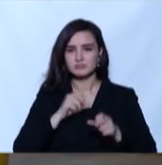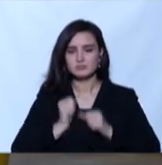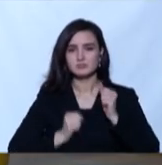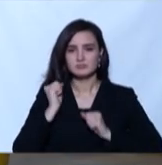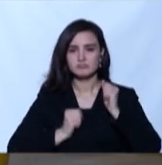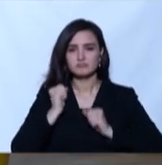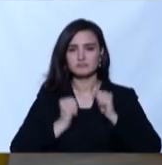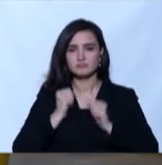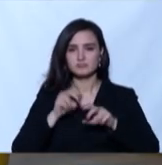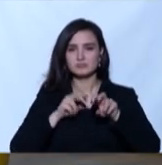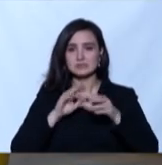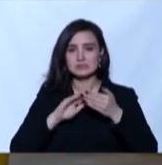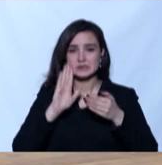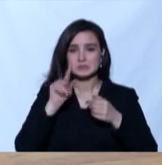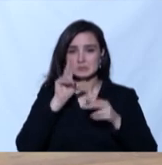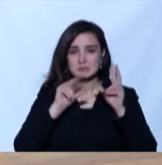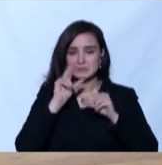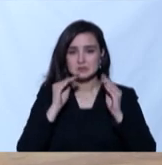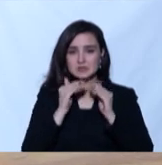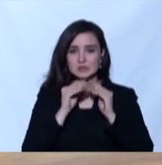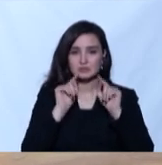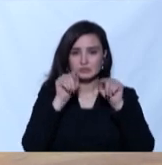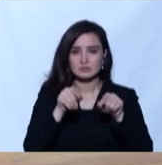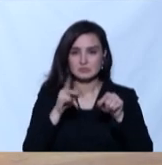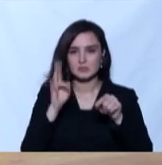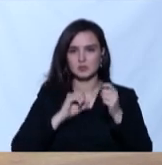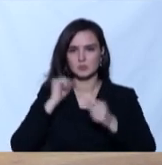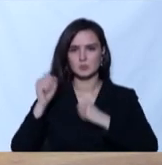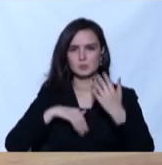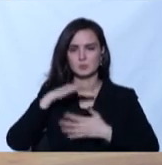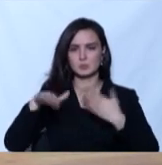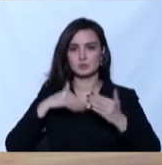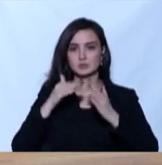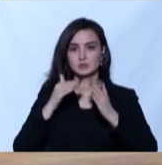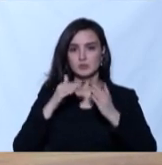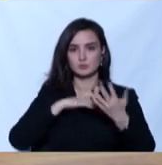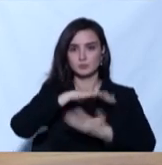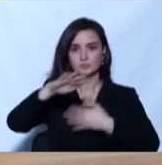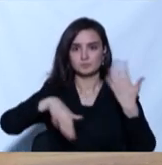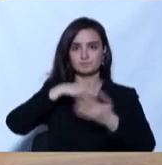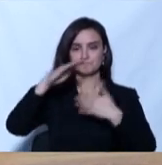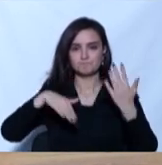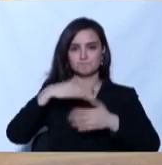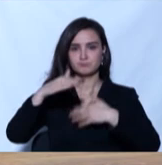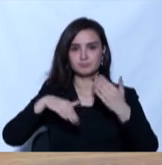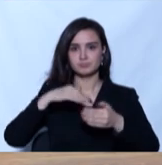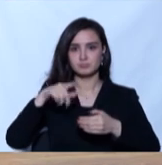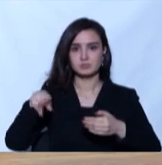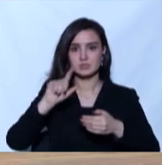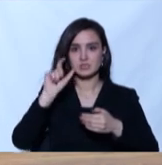run, trying to get home safely. But a big storm threw their house up high, way up into the